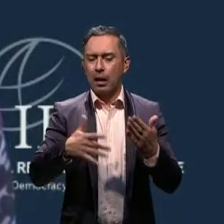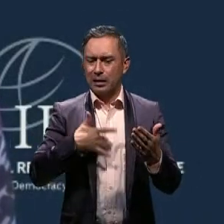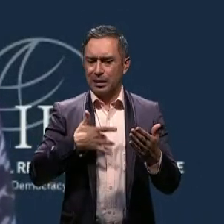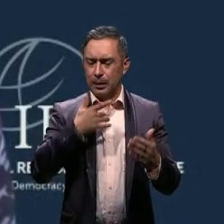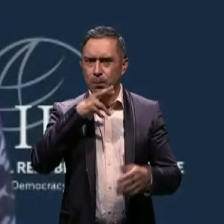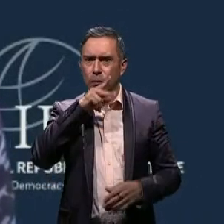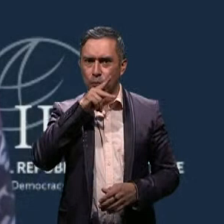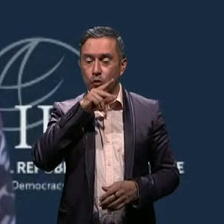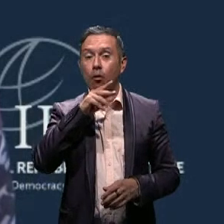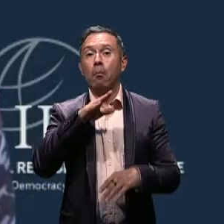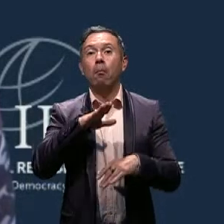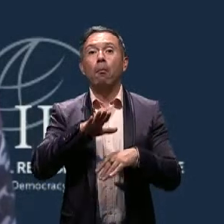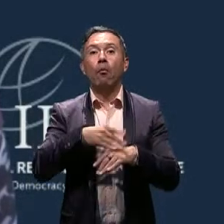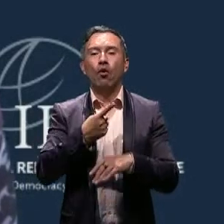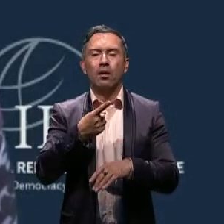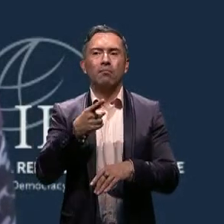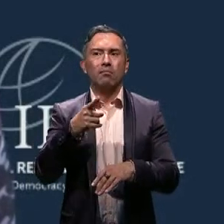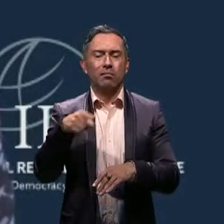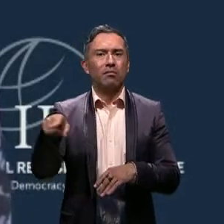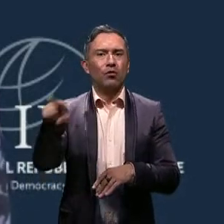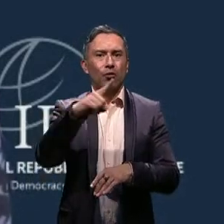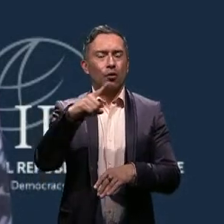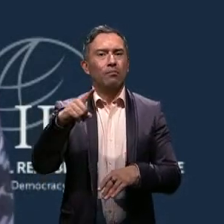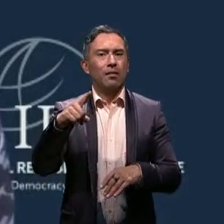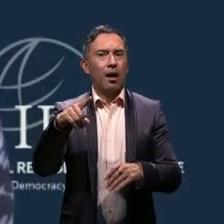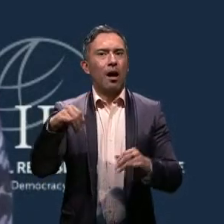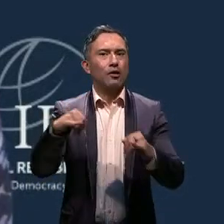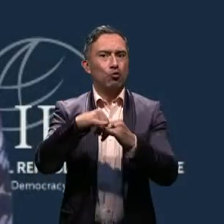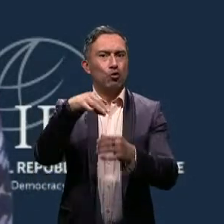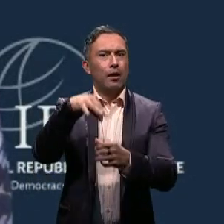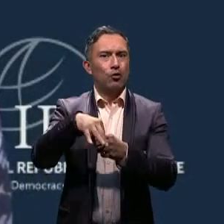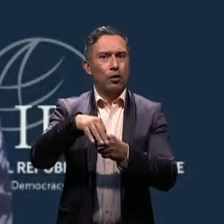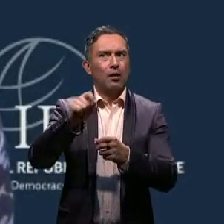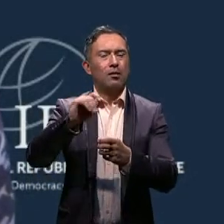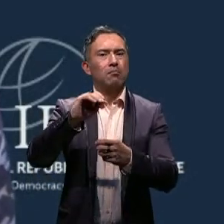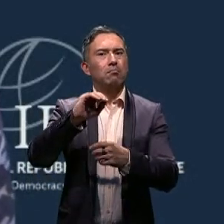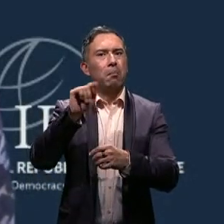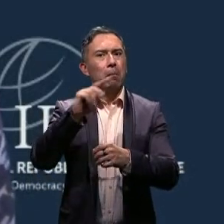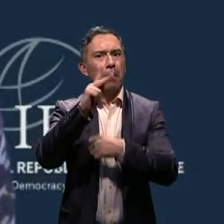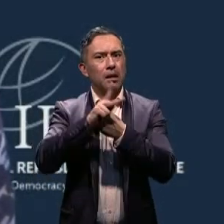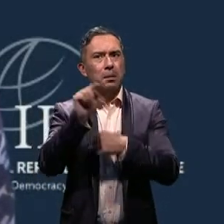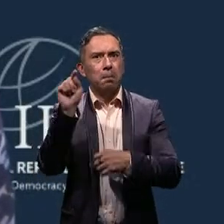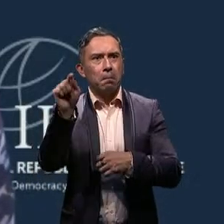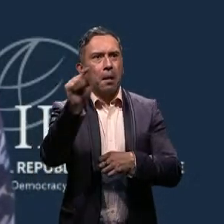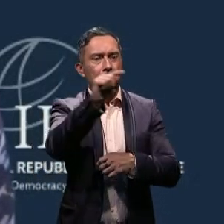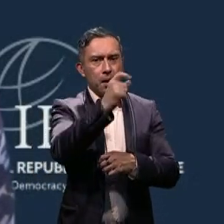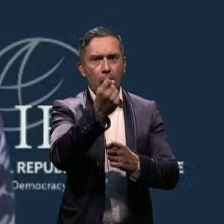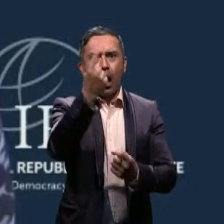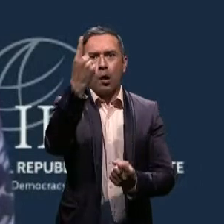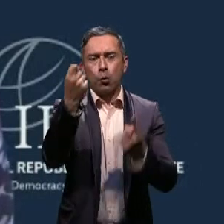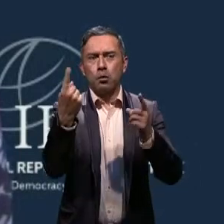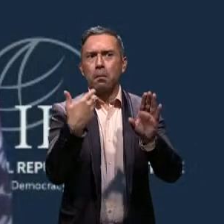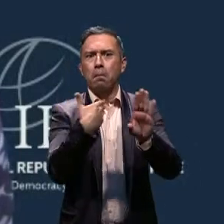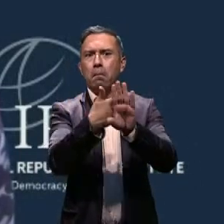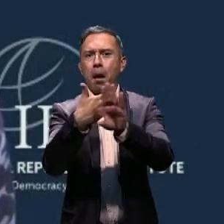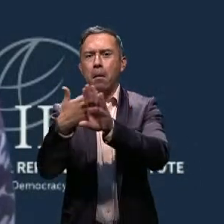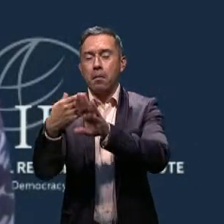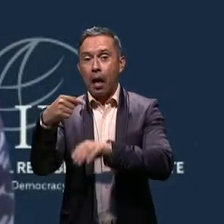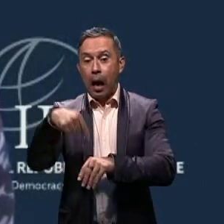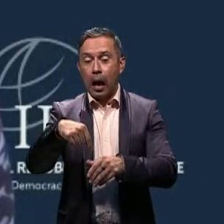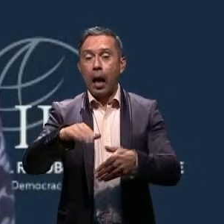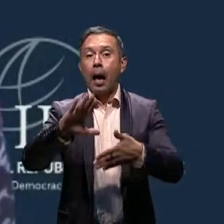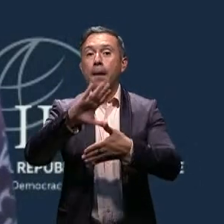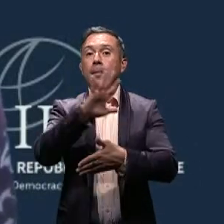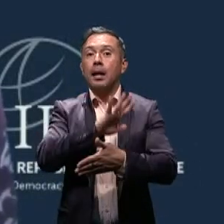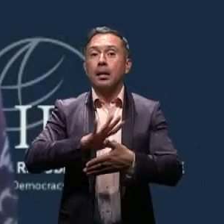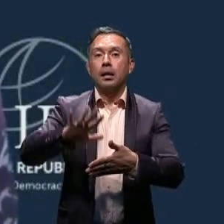here concerned by the attacks that some electoral authorities are experiencing around the world, and specifically